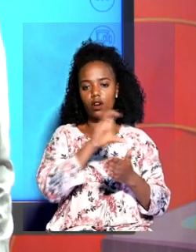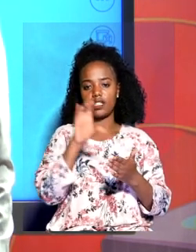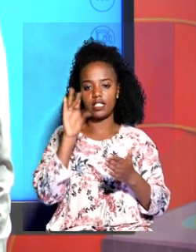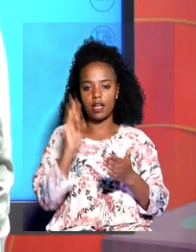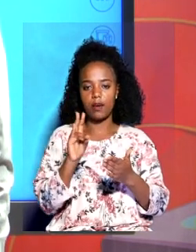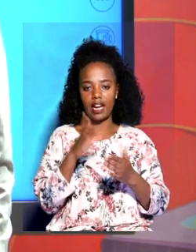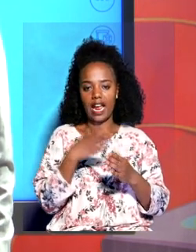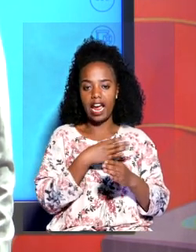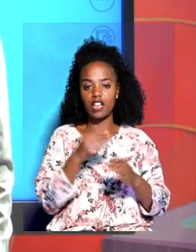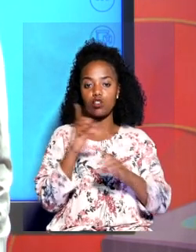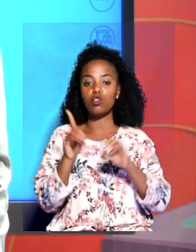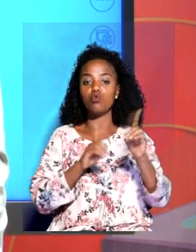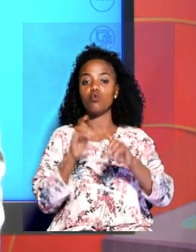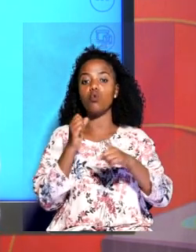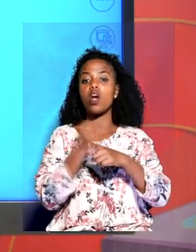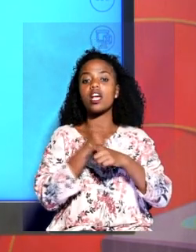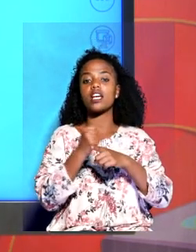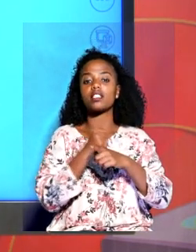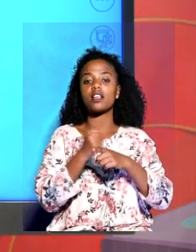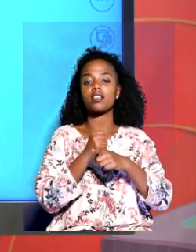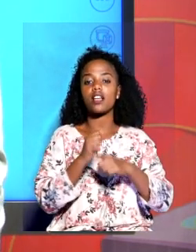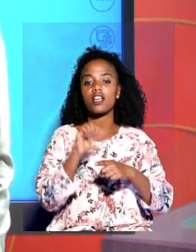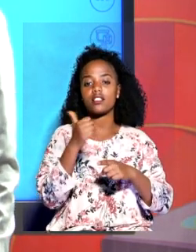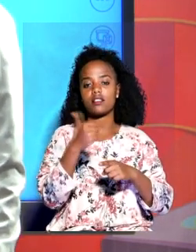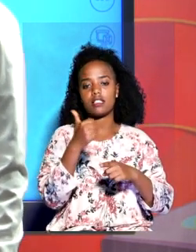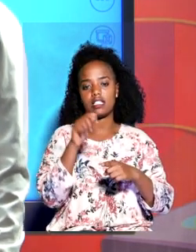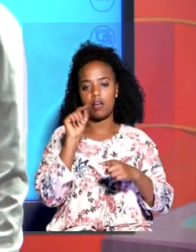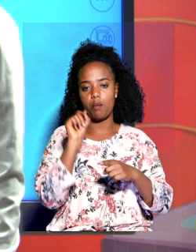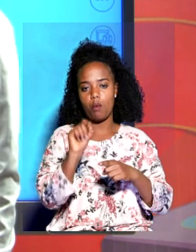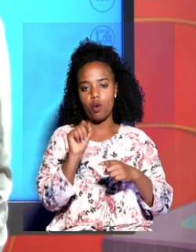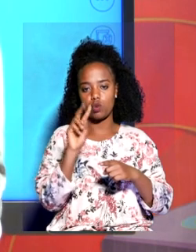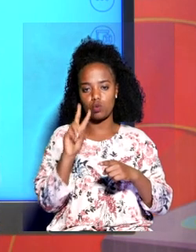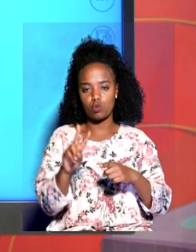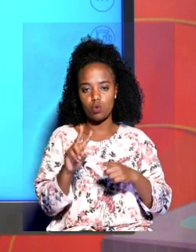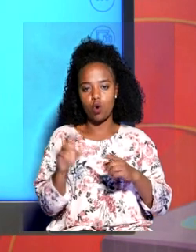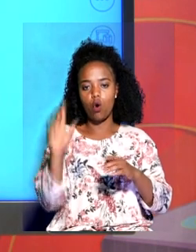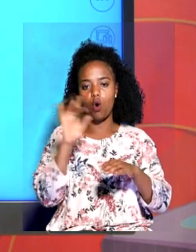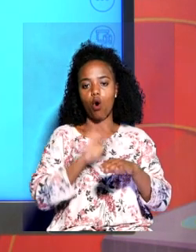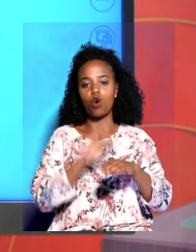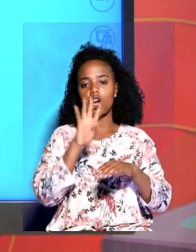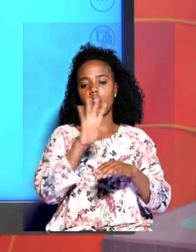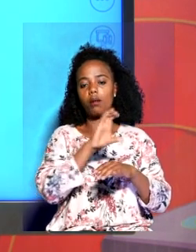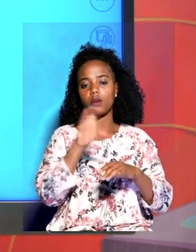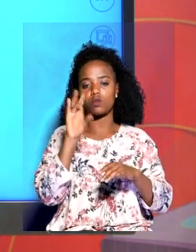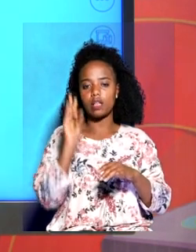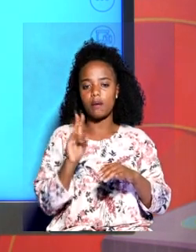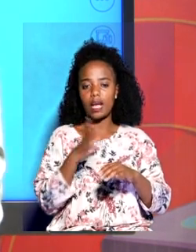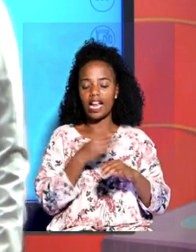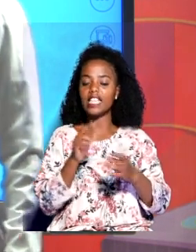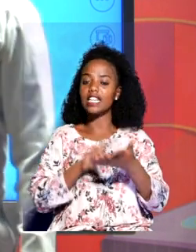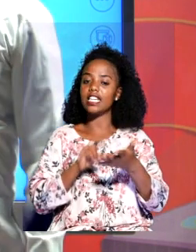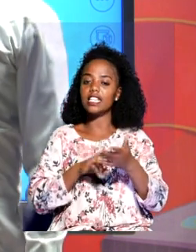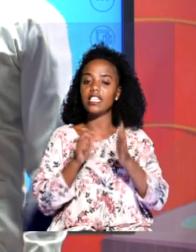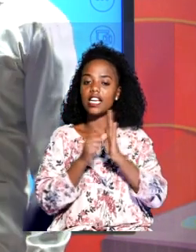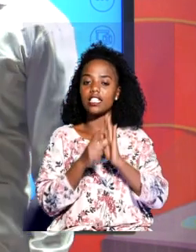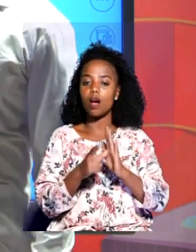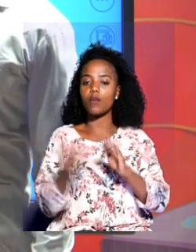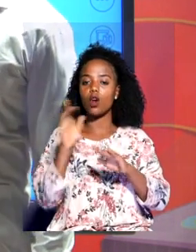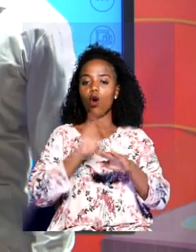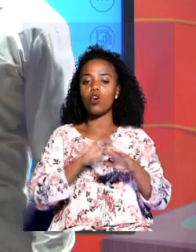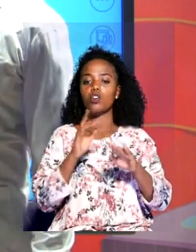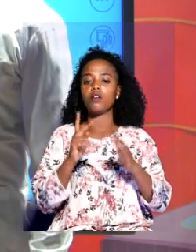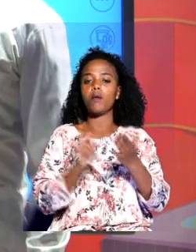which is found on page 407. In addition to that, please read examples on page 408